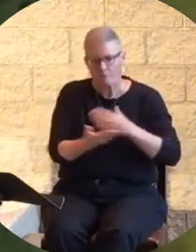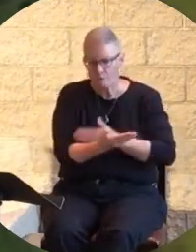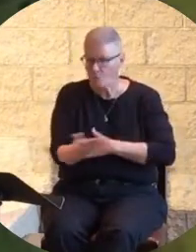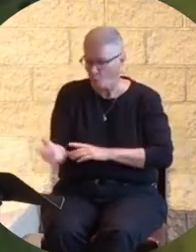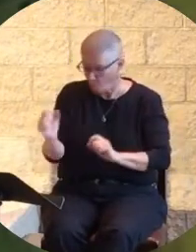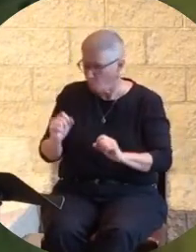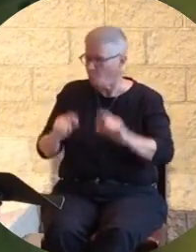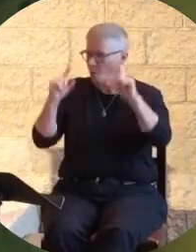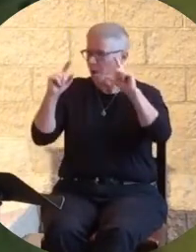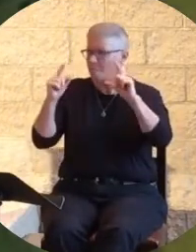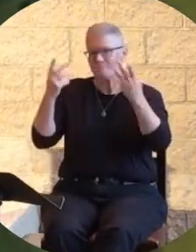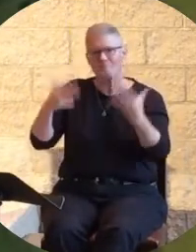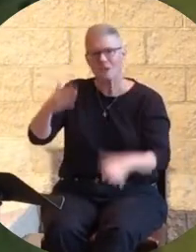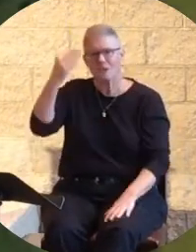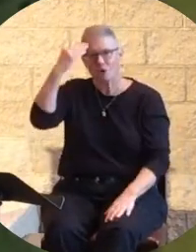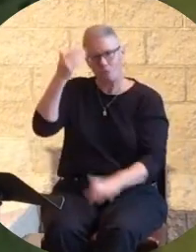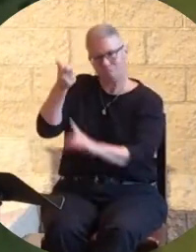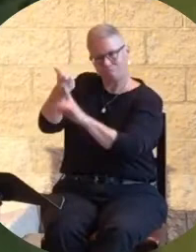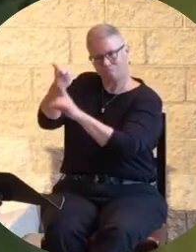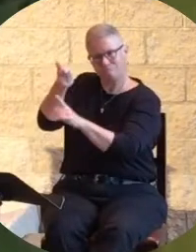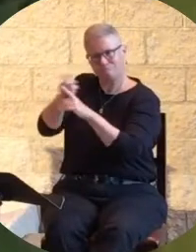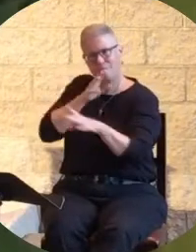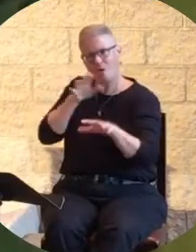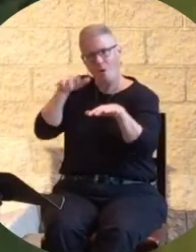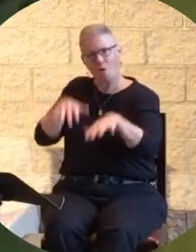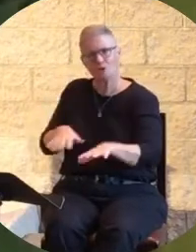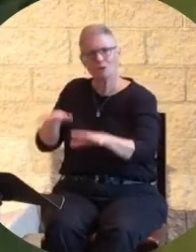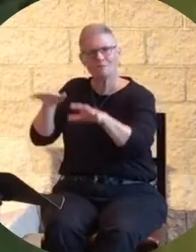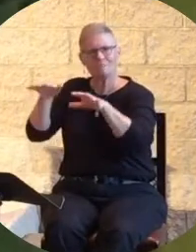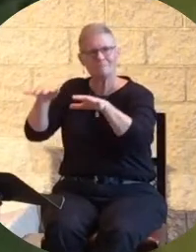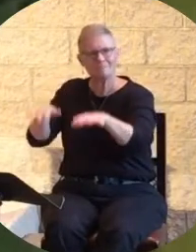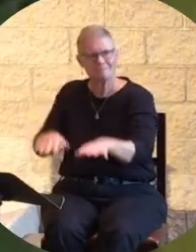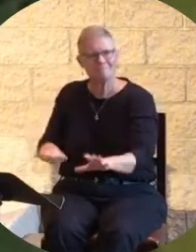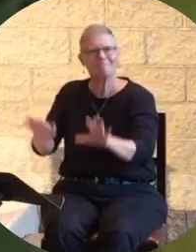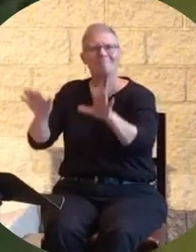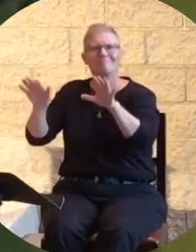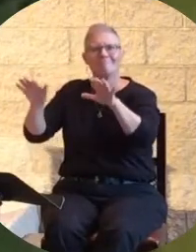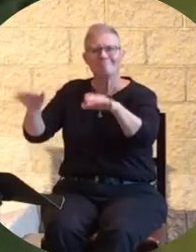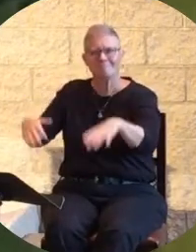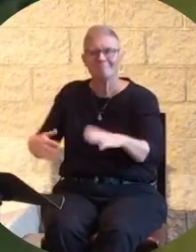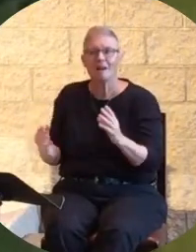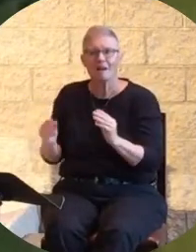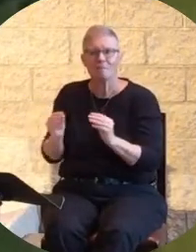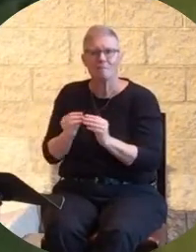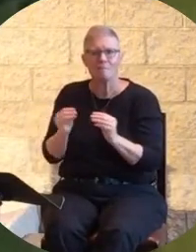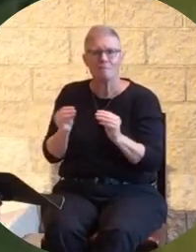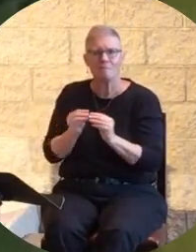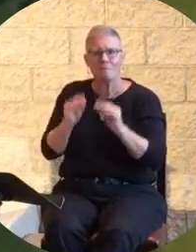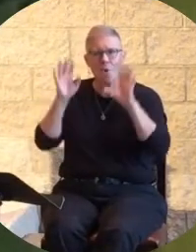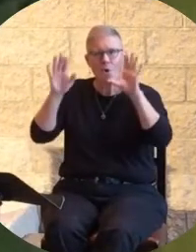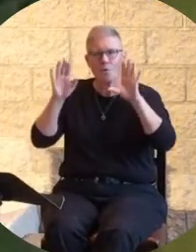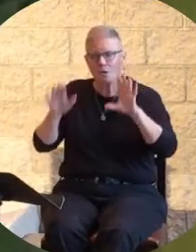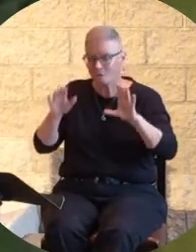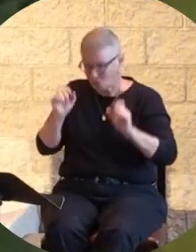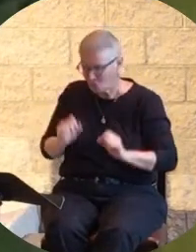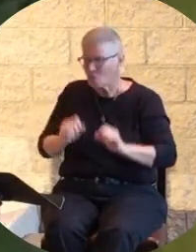ocean. It's even more wonderful when you wake up and recognize that the ocean is also the rain.